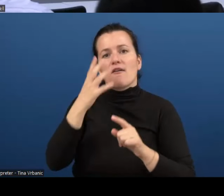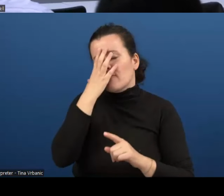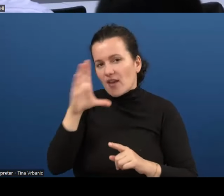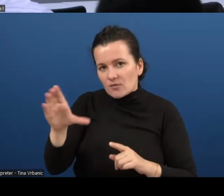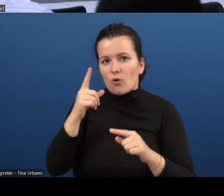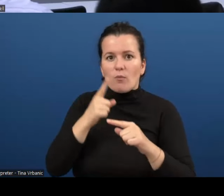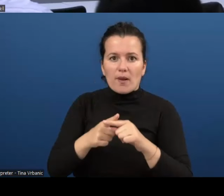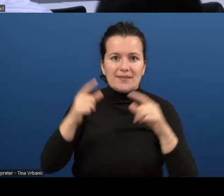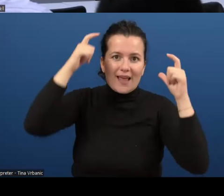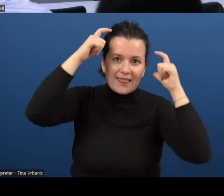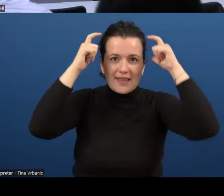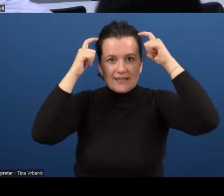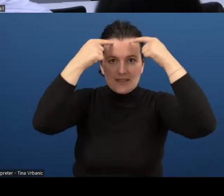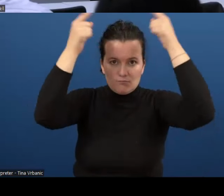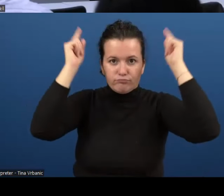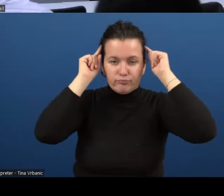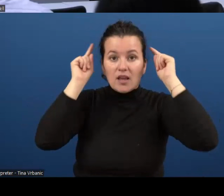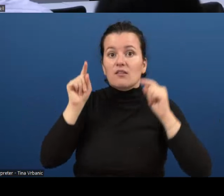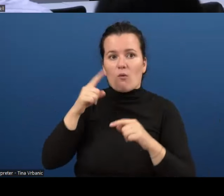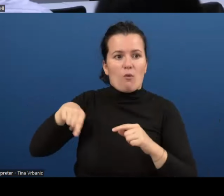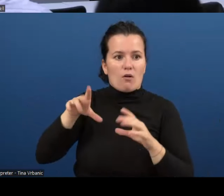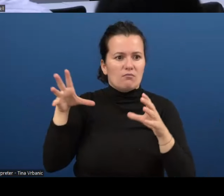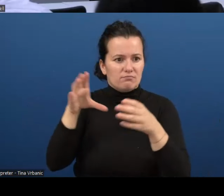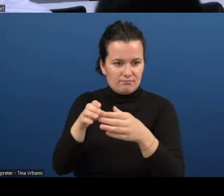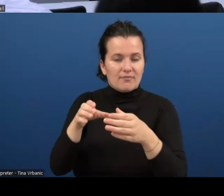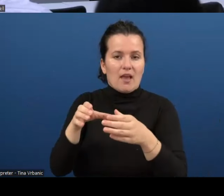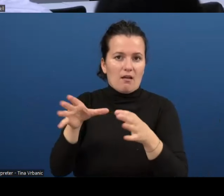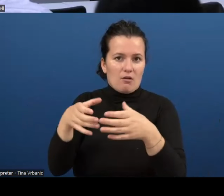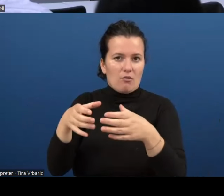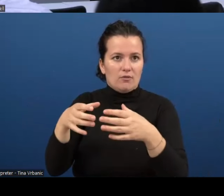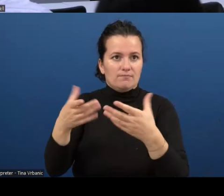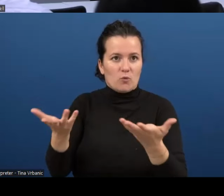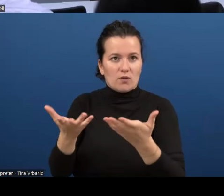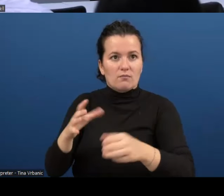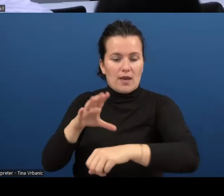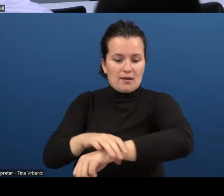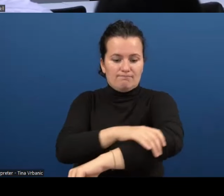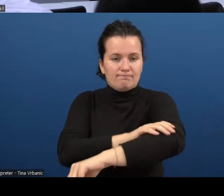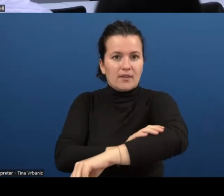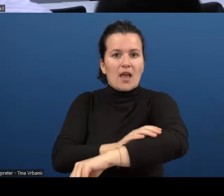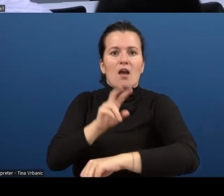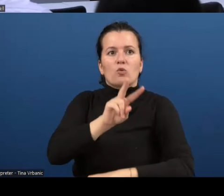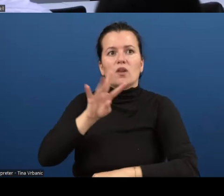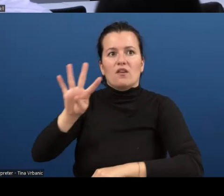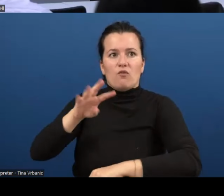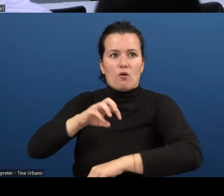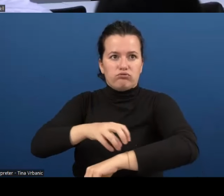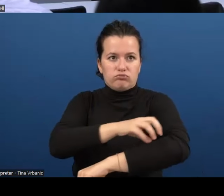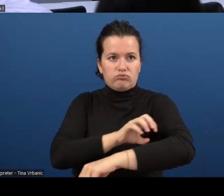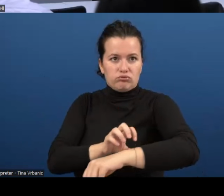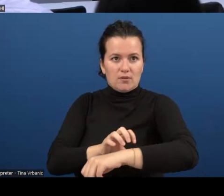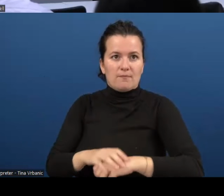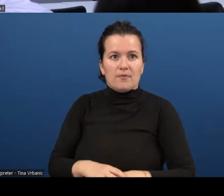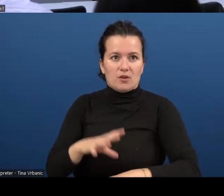a sleeve with 24 vibrators, and they created different patterns for